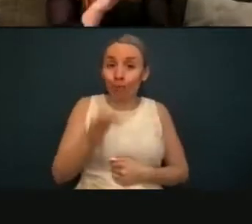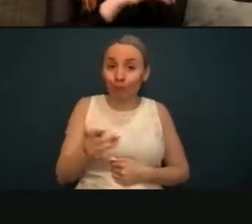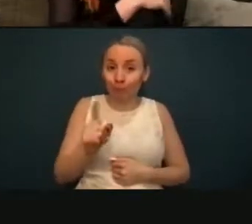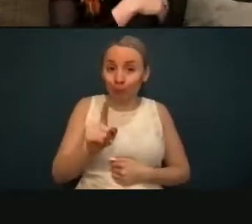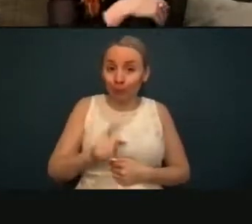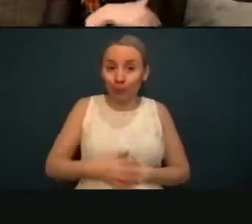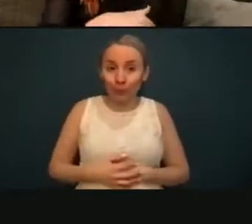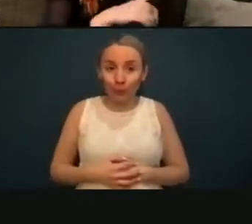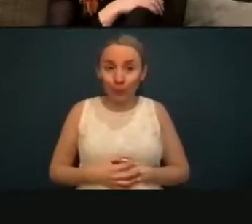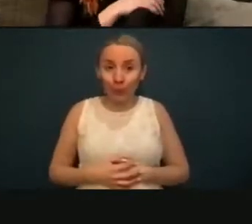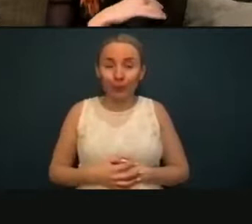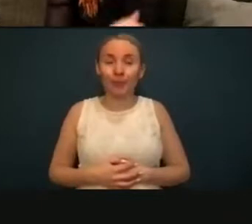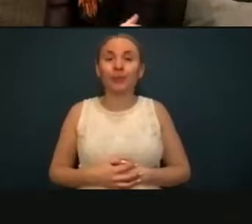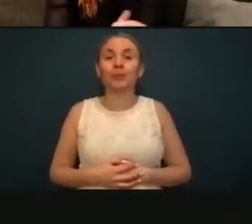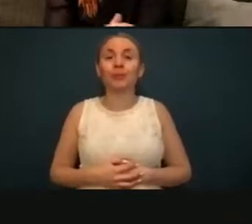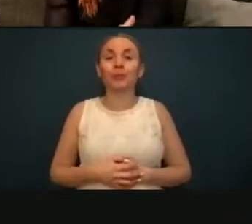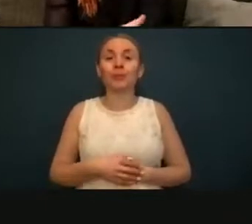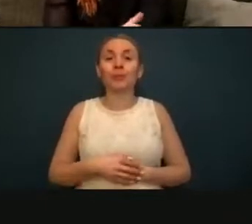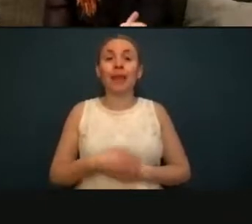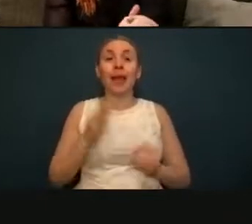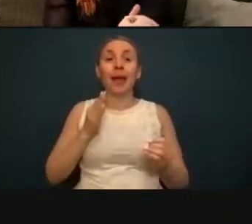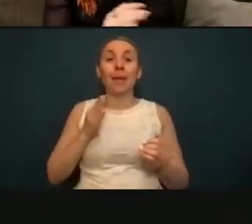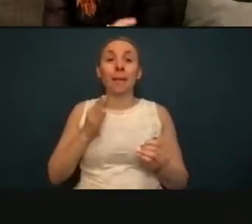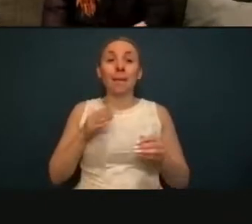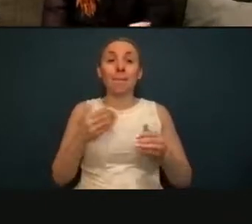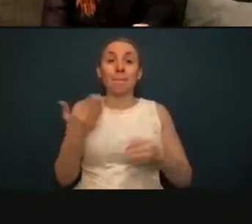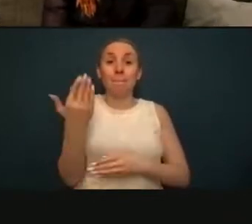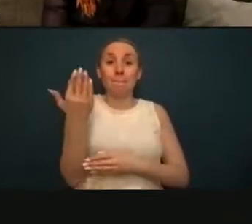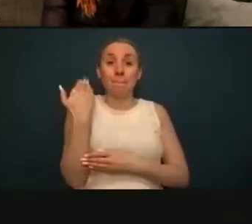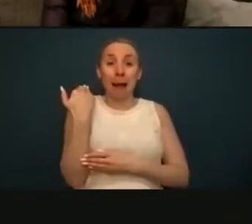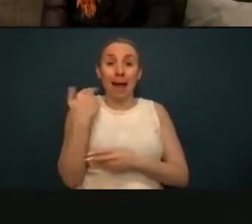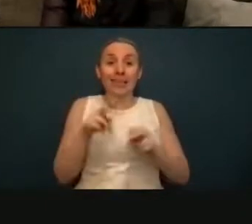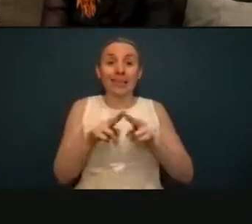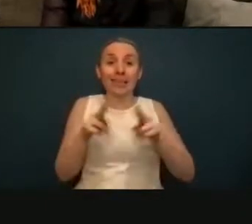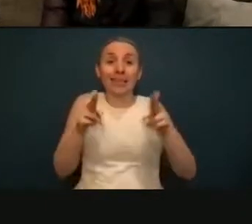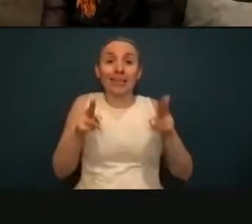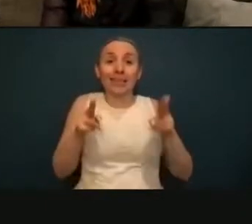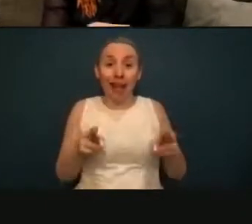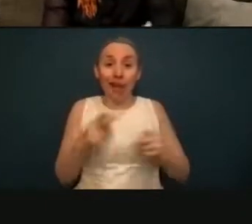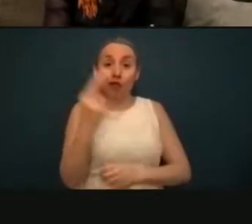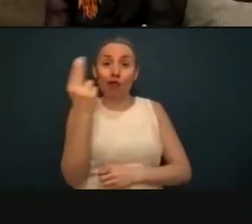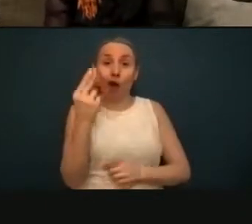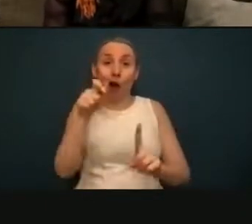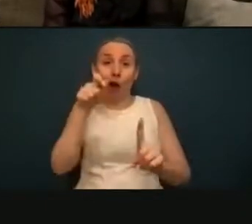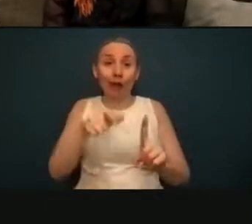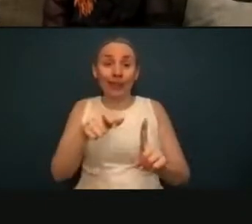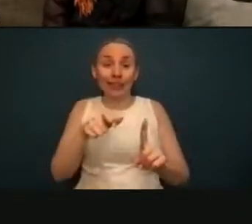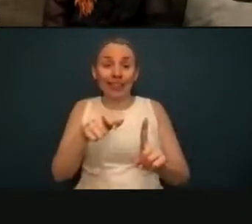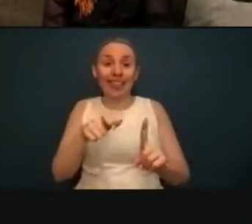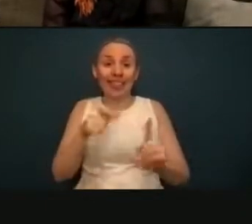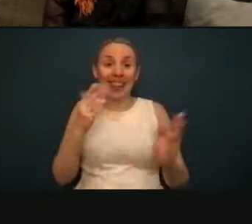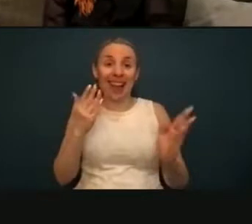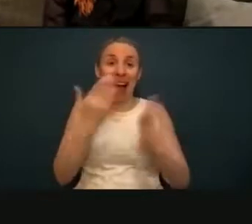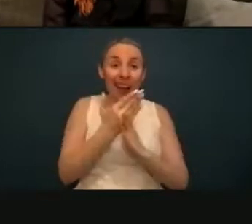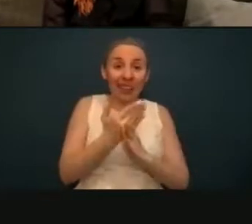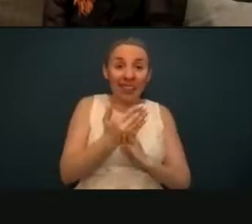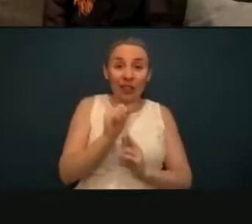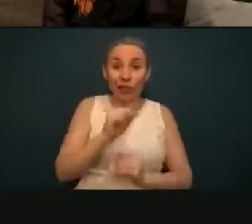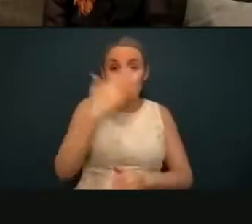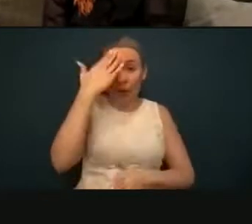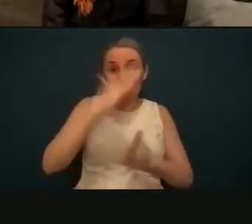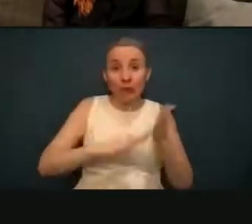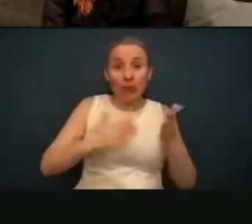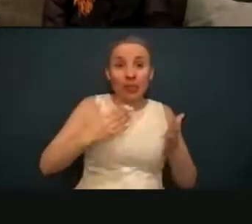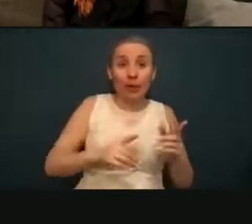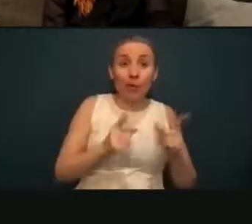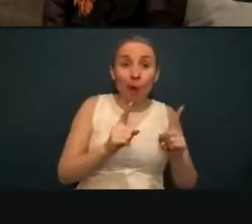experience of access for backstage artists, and how does that generally like compare to like front of house experience? Like,